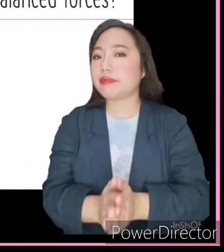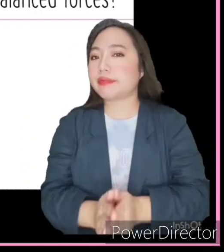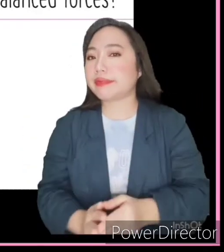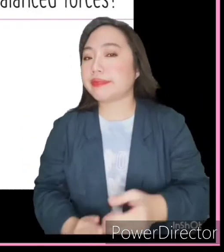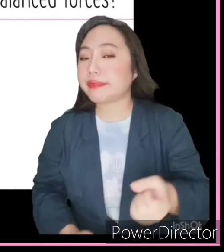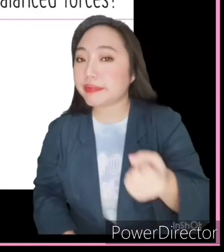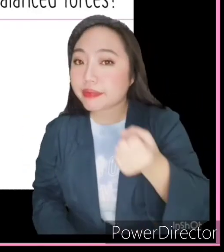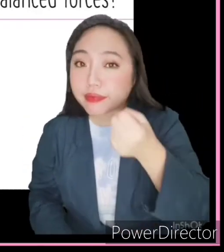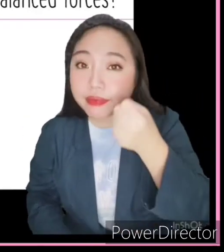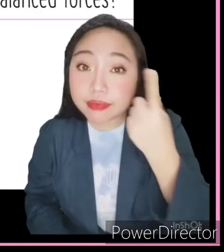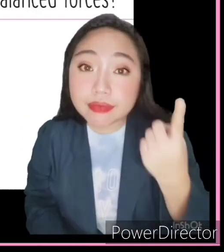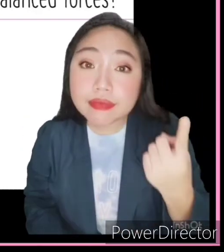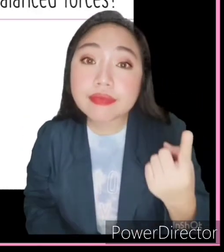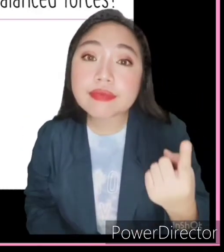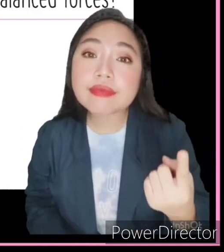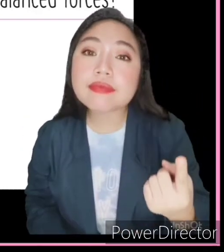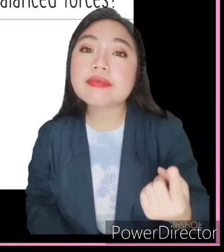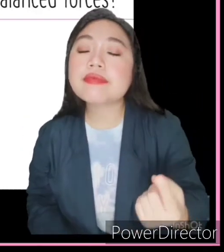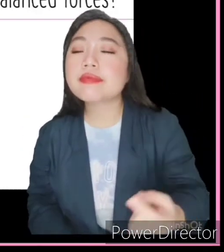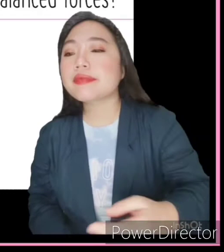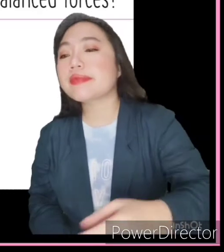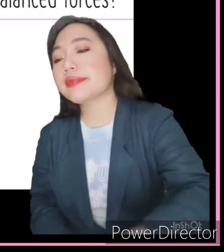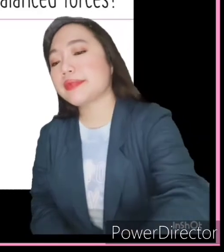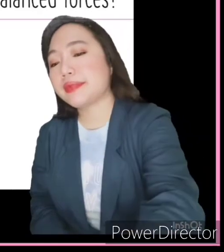You understand?